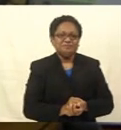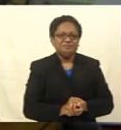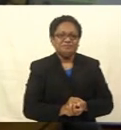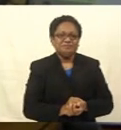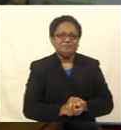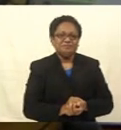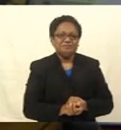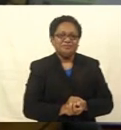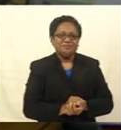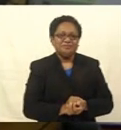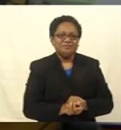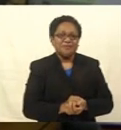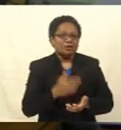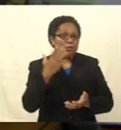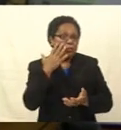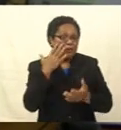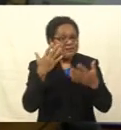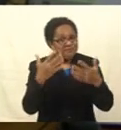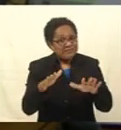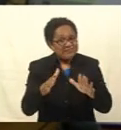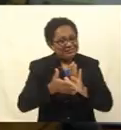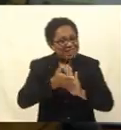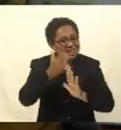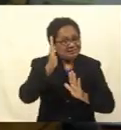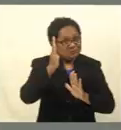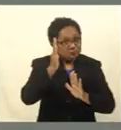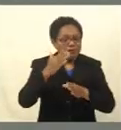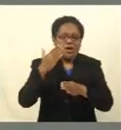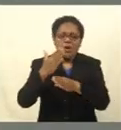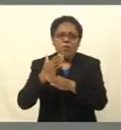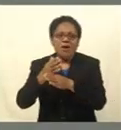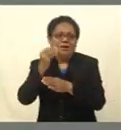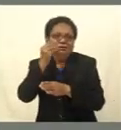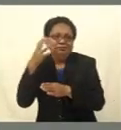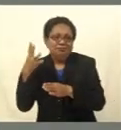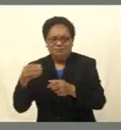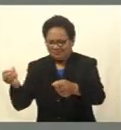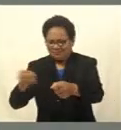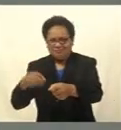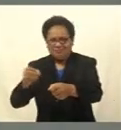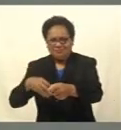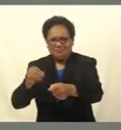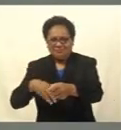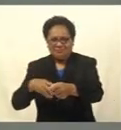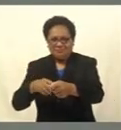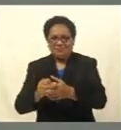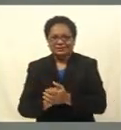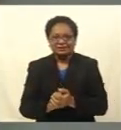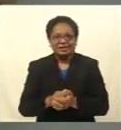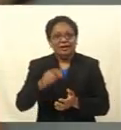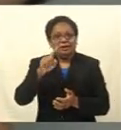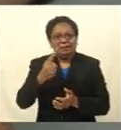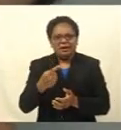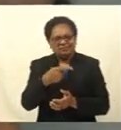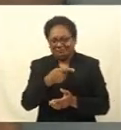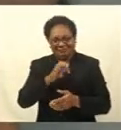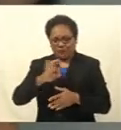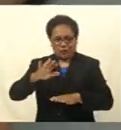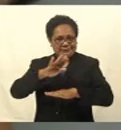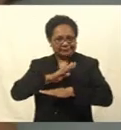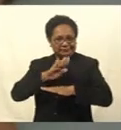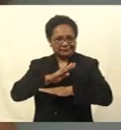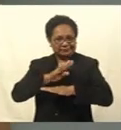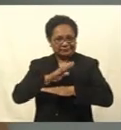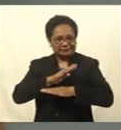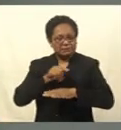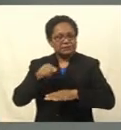After completing high school, he worked at a supermarket as a packer. However, Ayaz did not settle for this, but worked